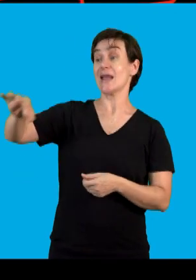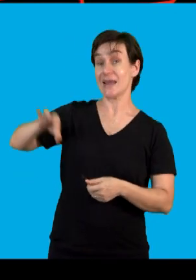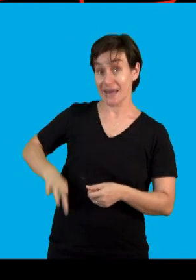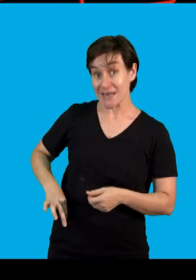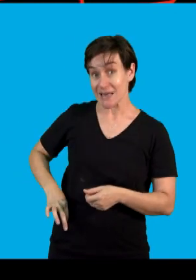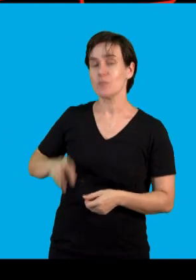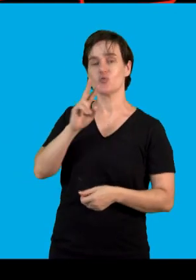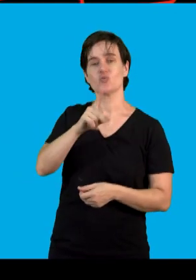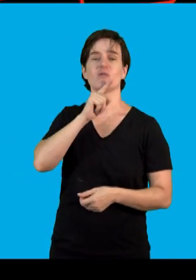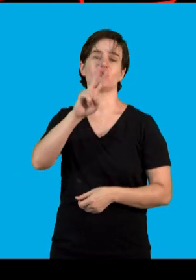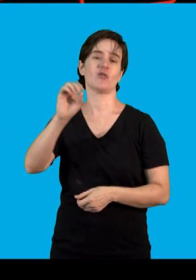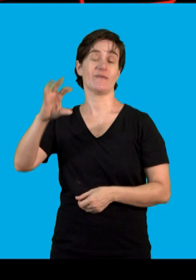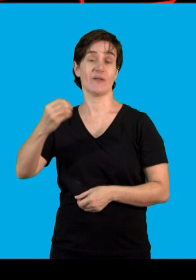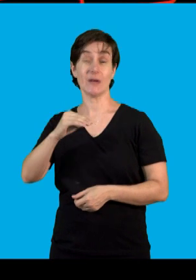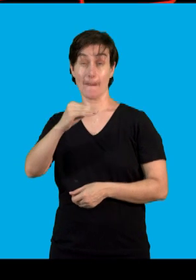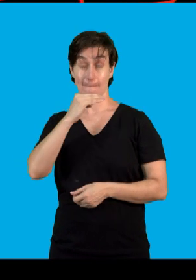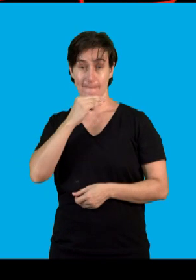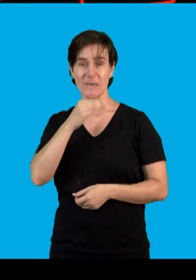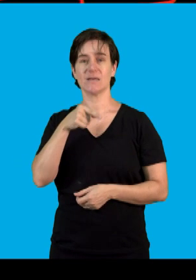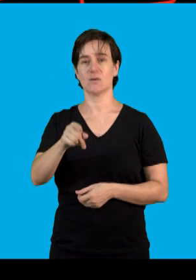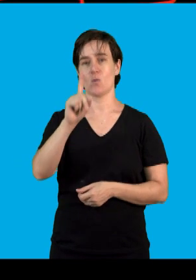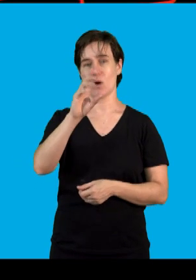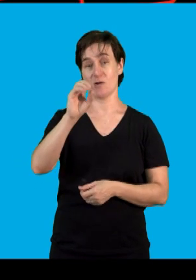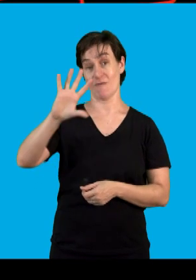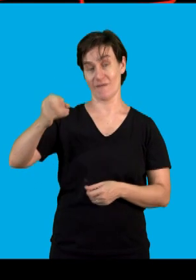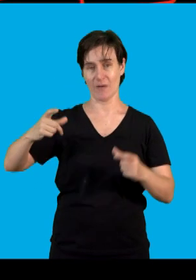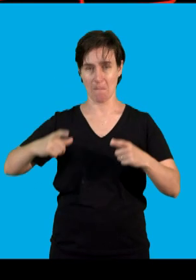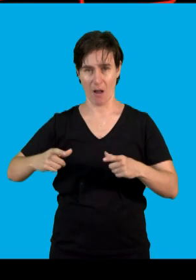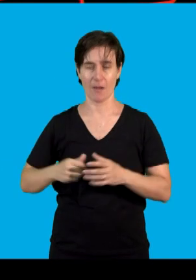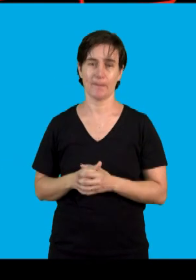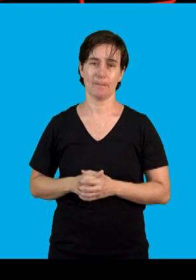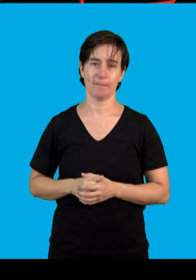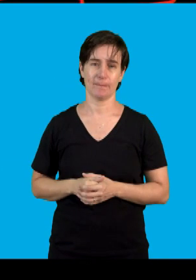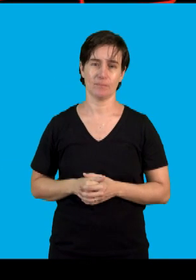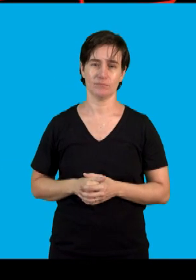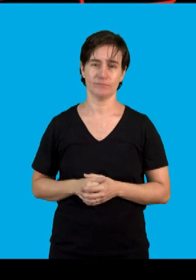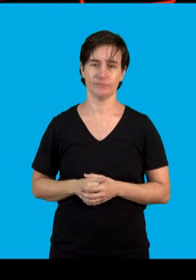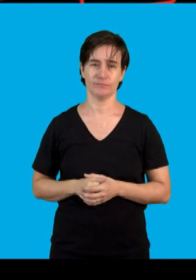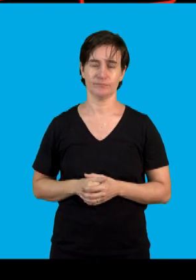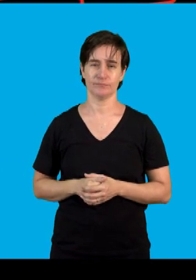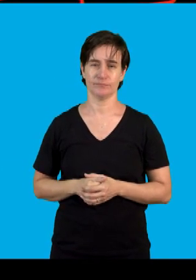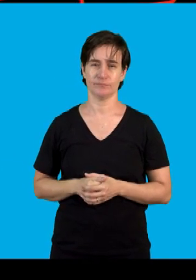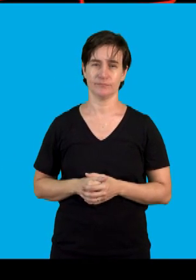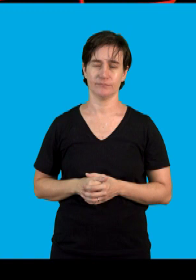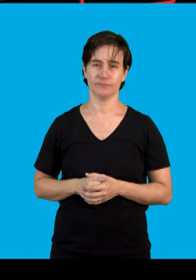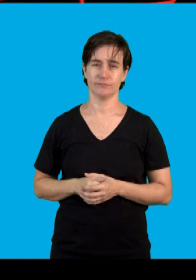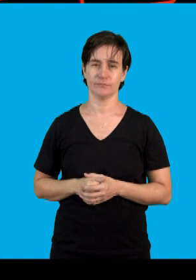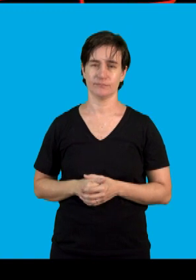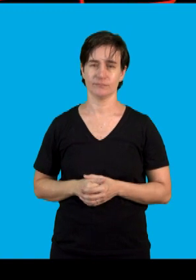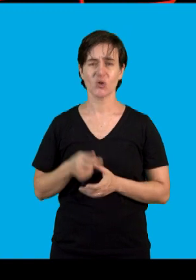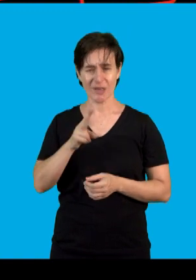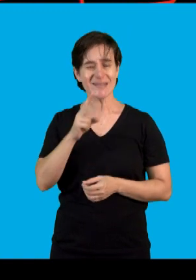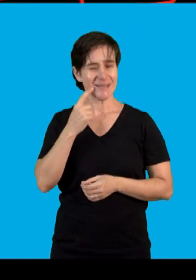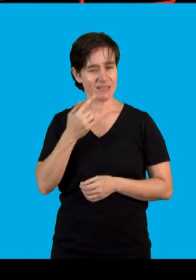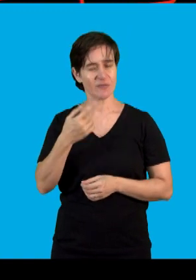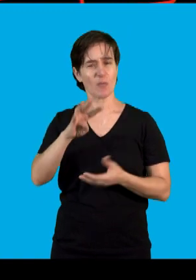2,250. So that means it is 150 pies. If you can see it from the